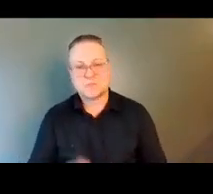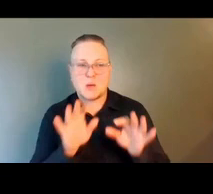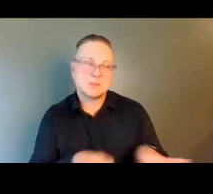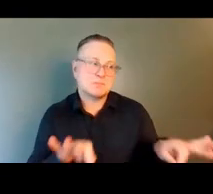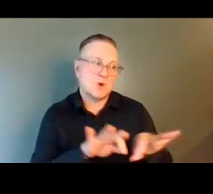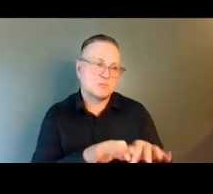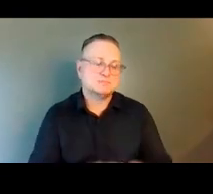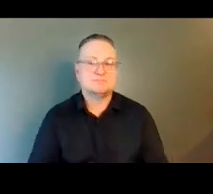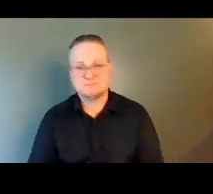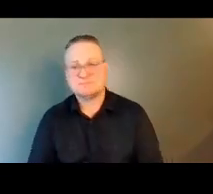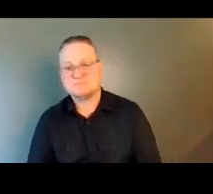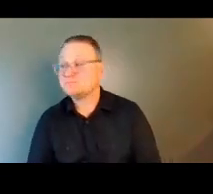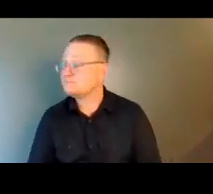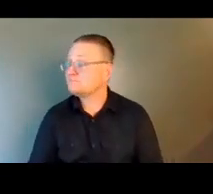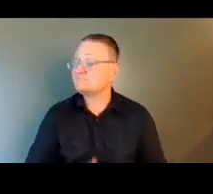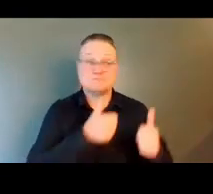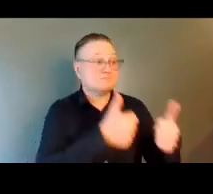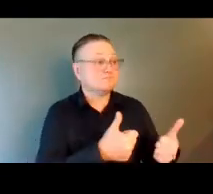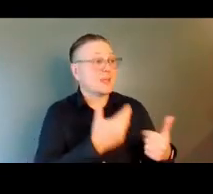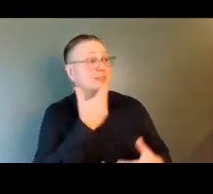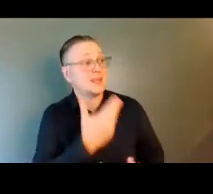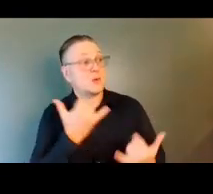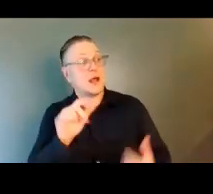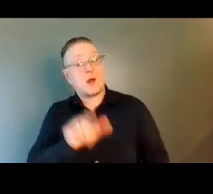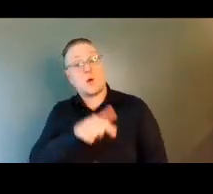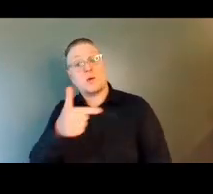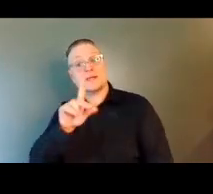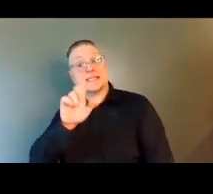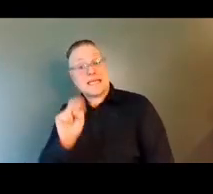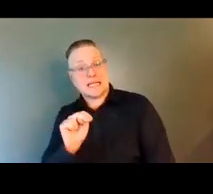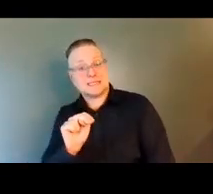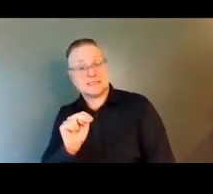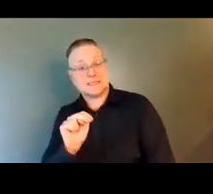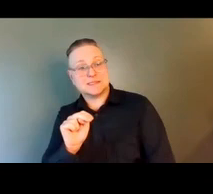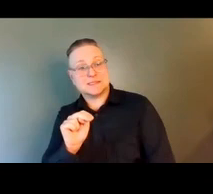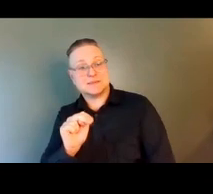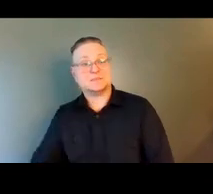Awesome. Thank you. We'll turn it over to Ken.